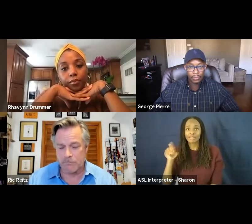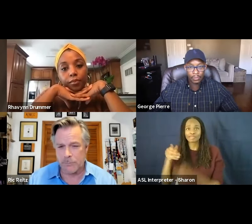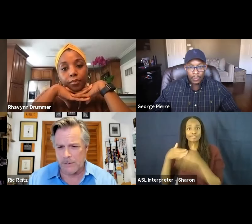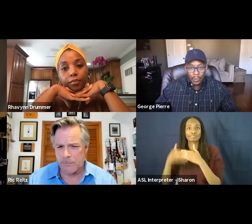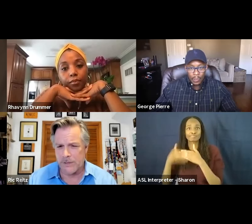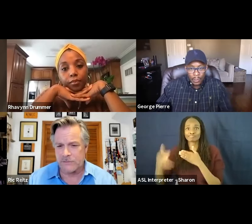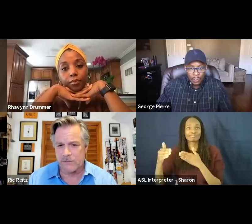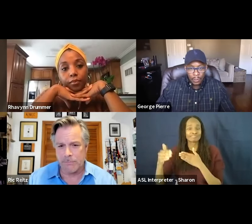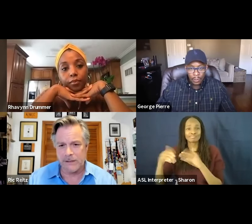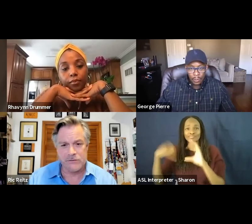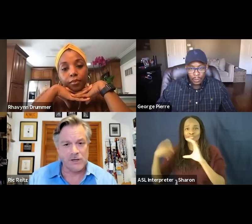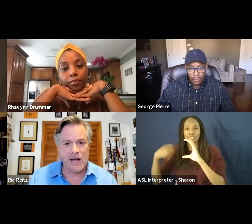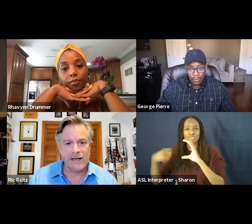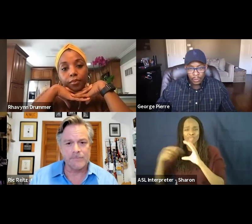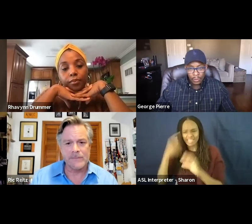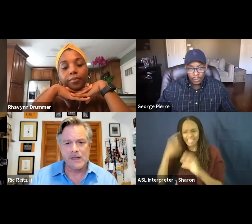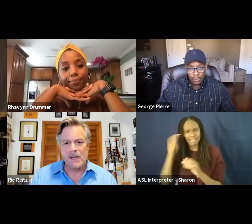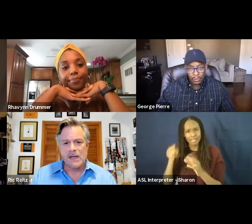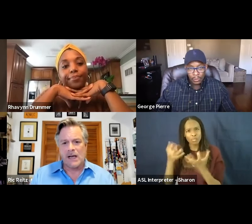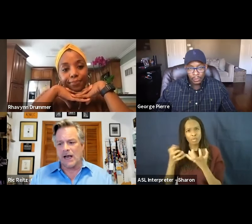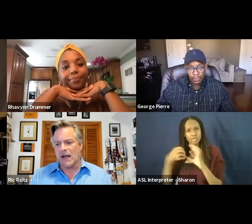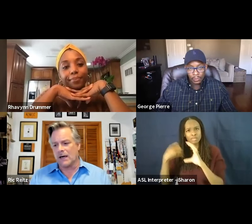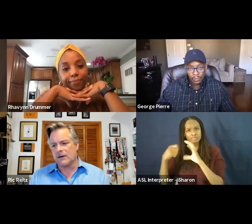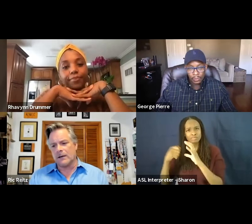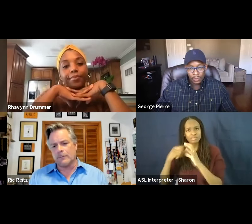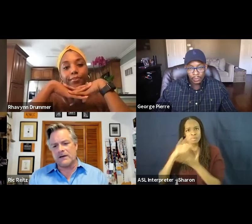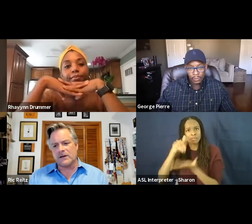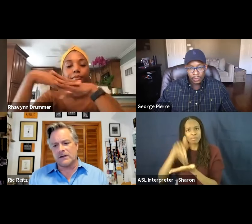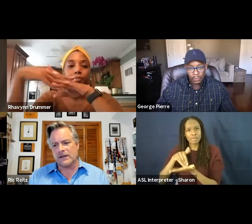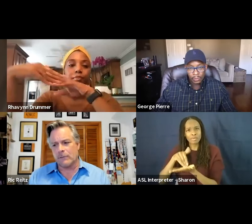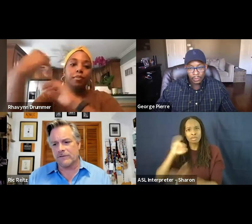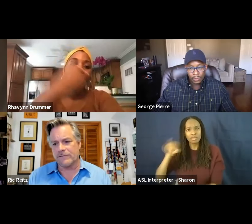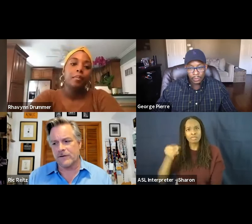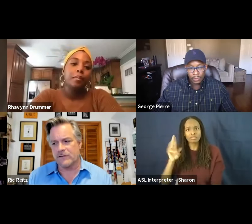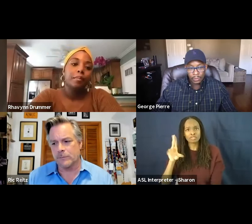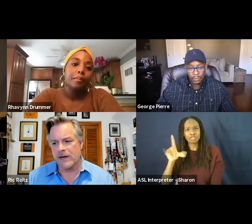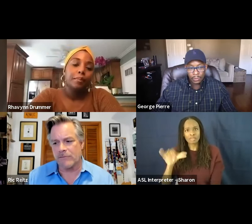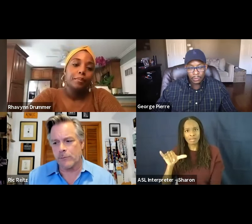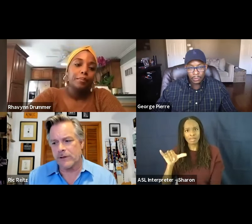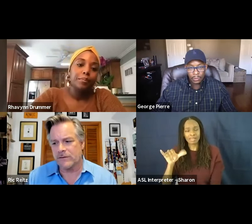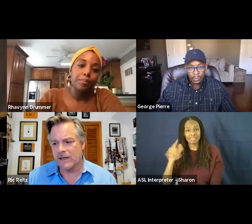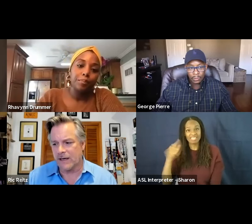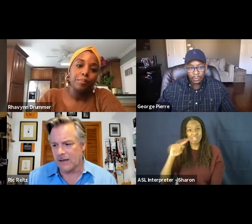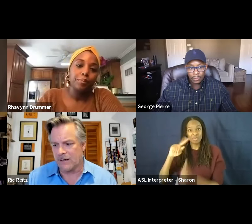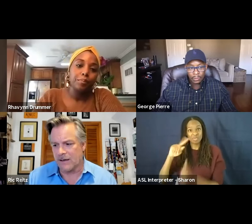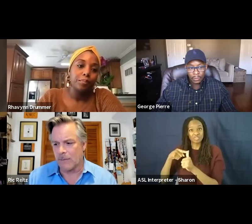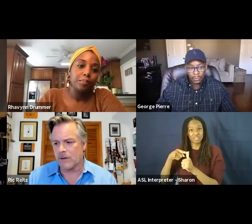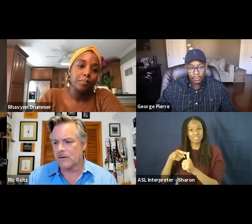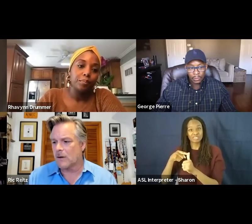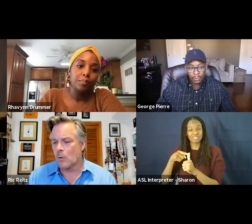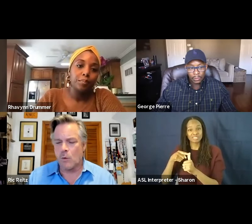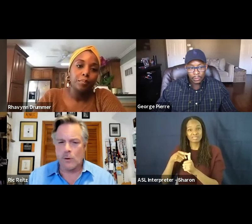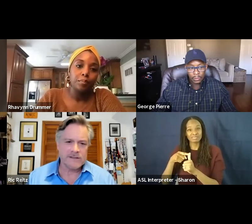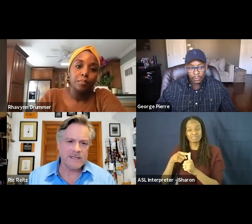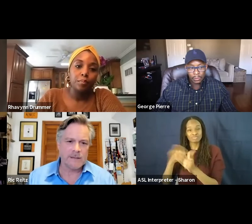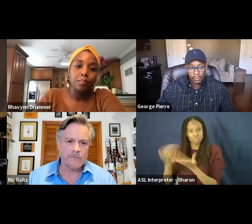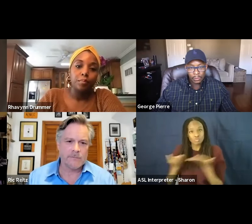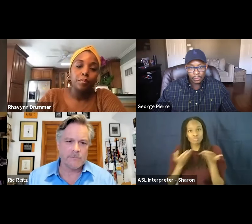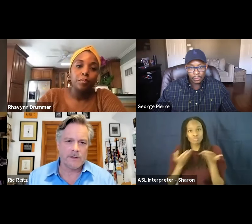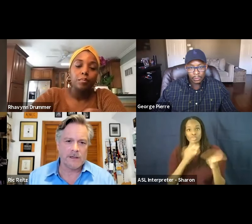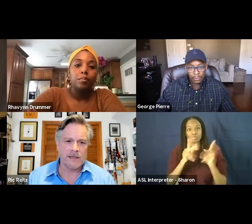I'm pretty certain mid-July. And basically they were the first to bring everyone into the encampment,